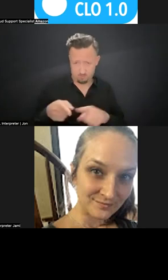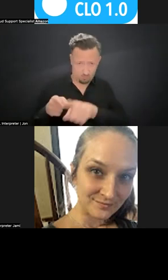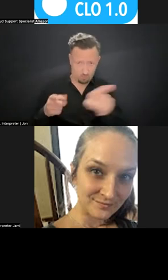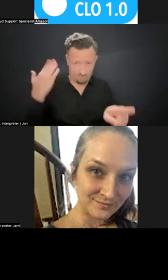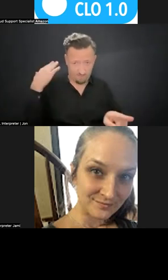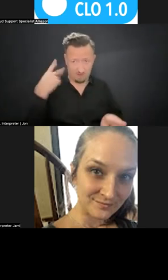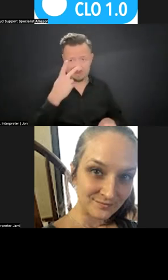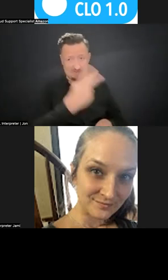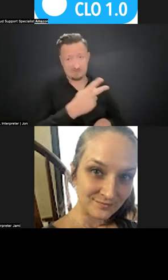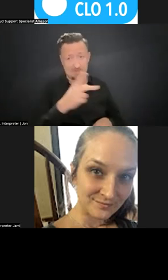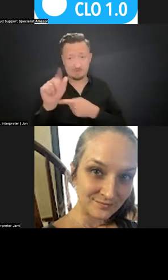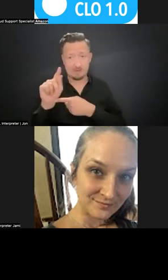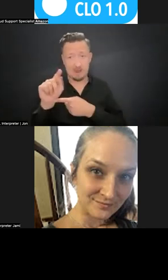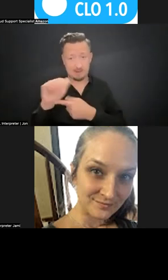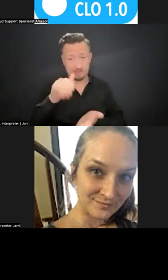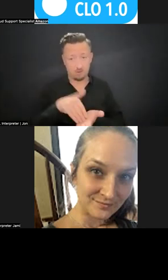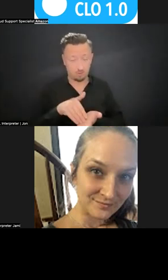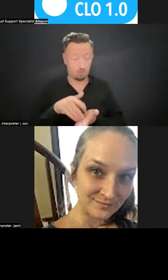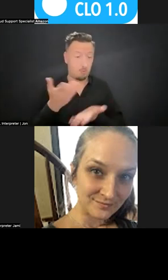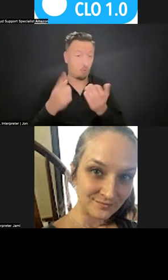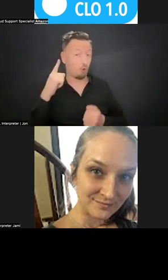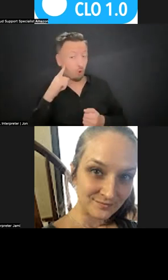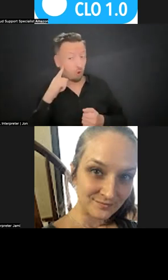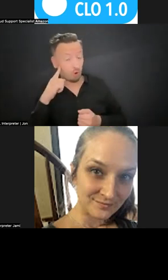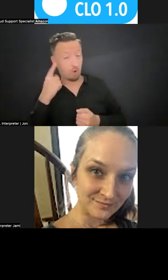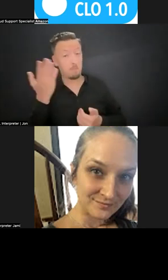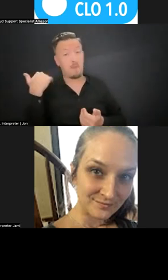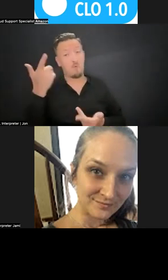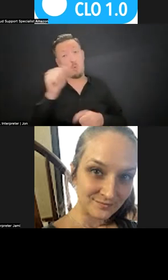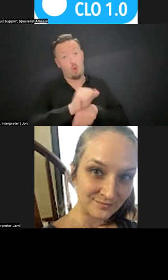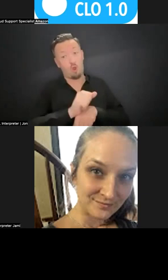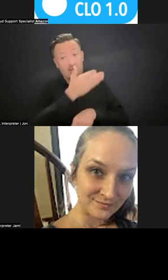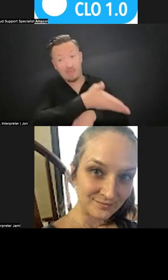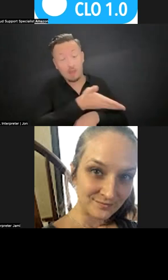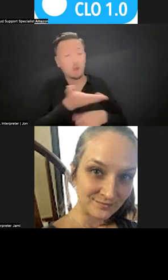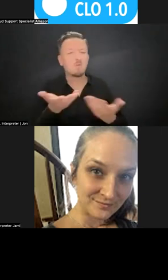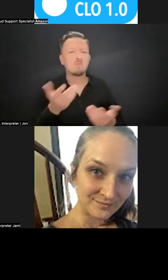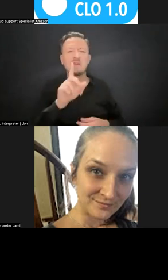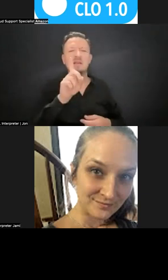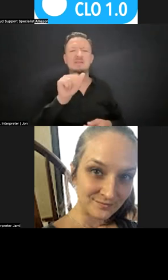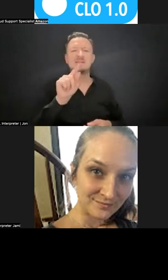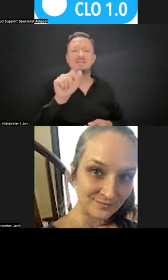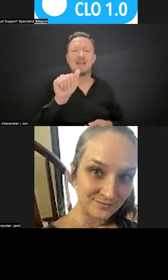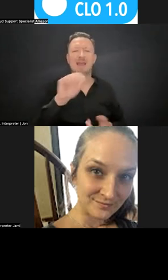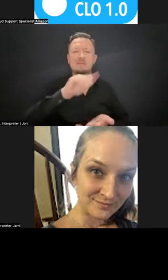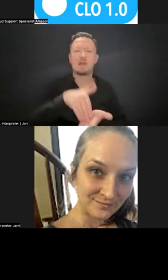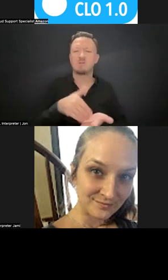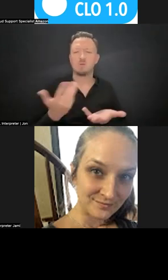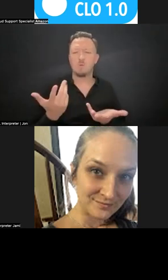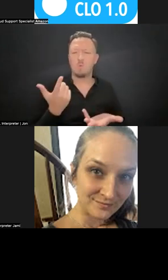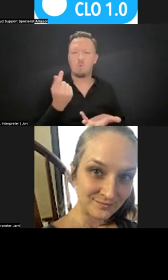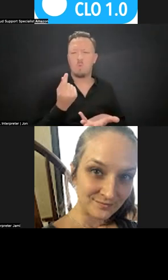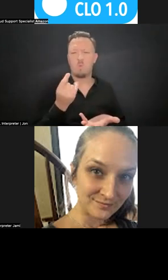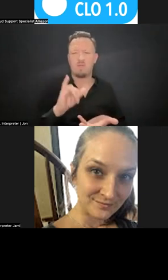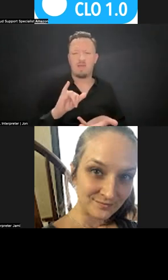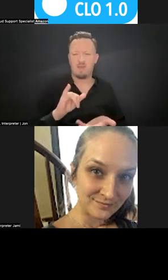a data center? Have heard about it? Have you worked in it? What are they? Data centers.